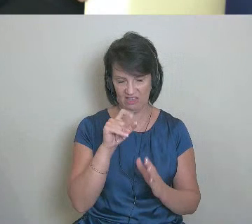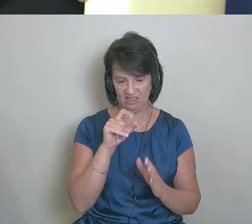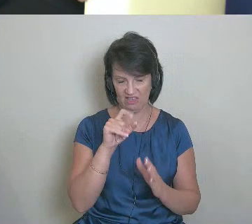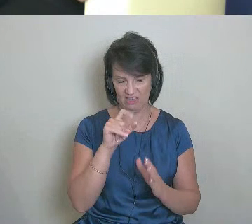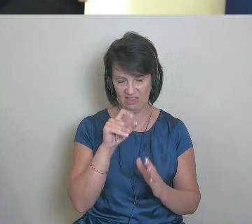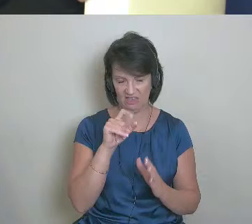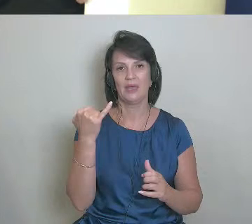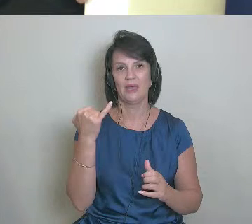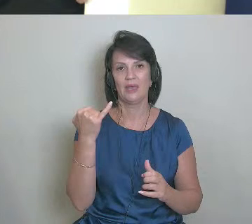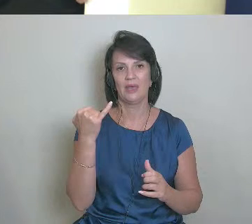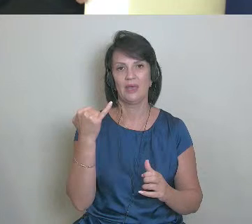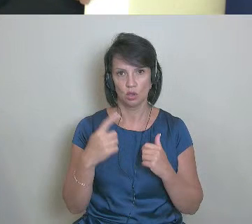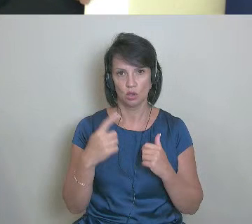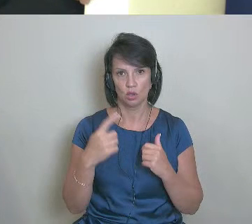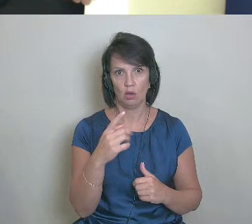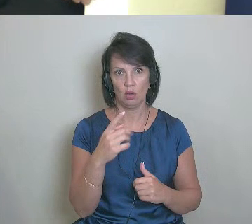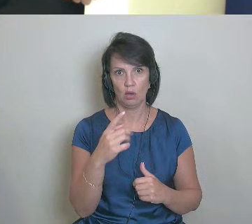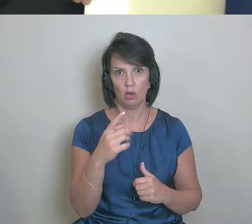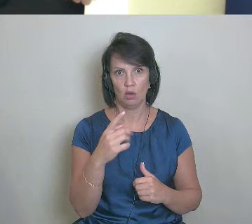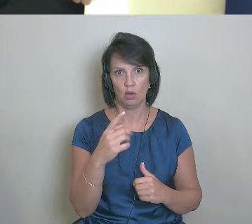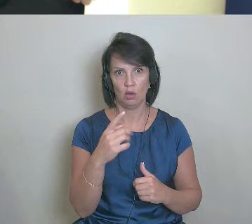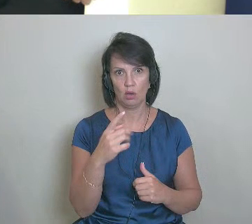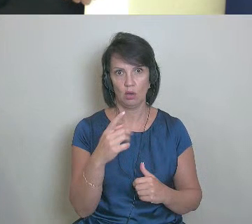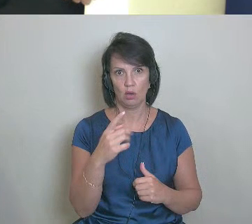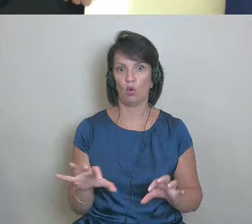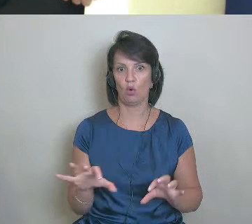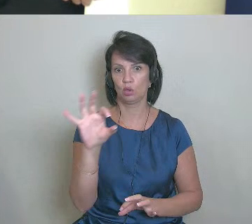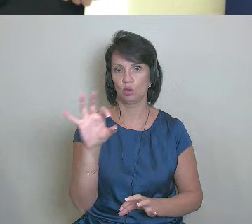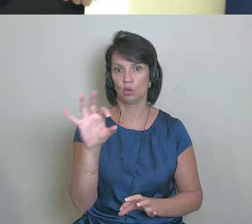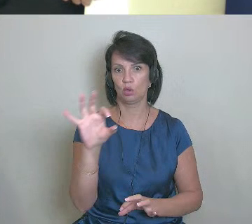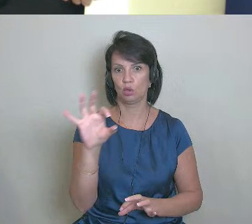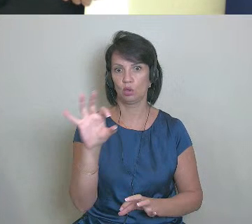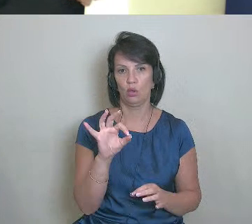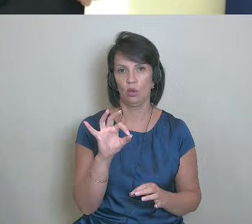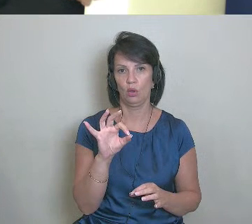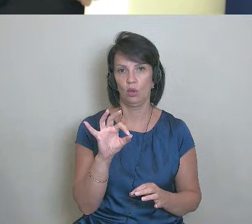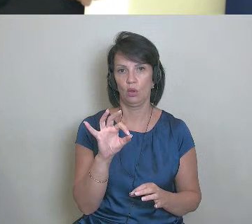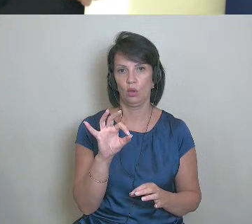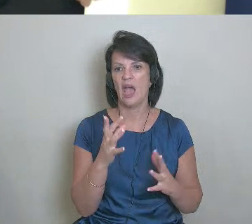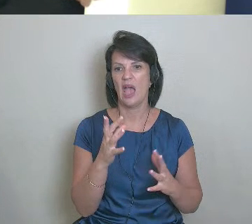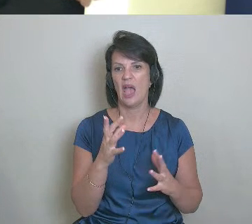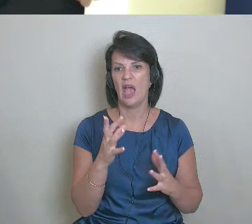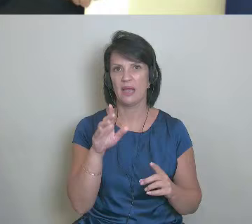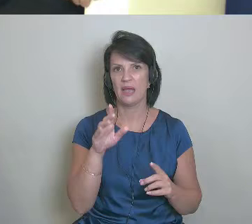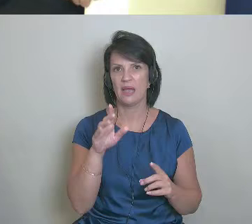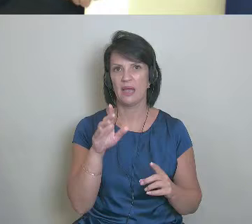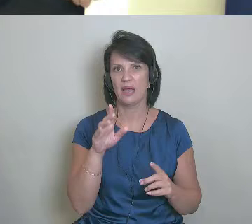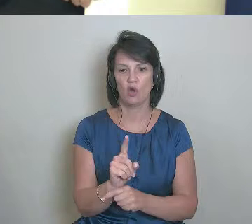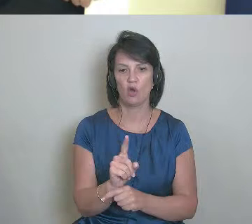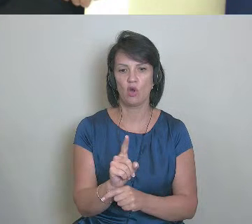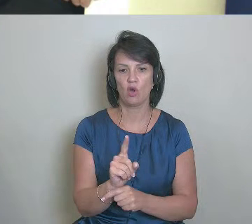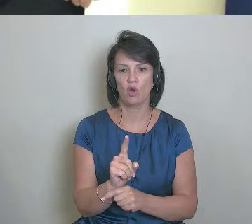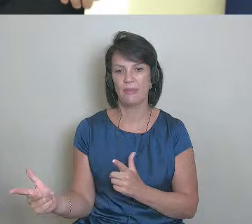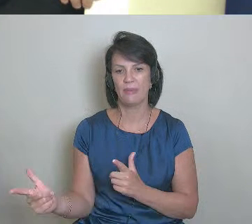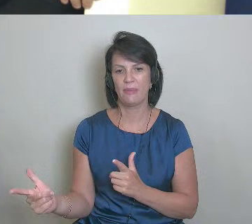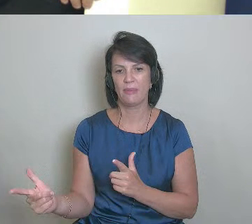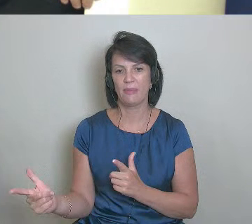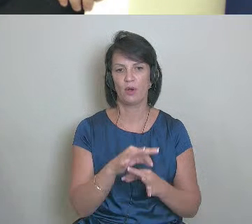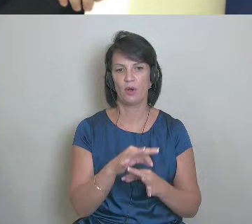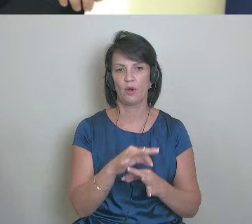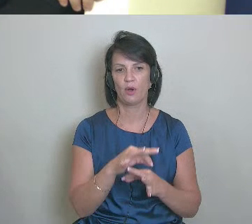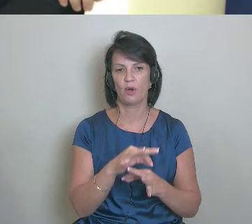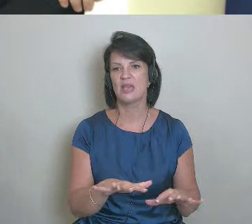There were attempts of similar type in Donetsk and Kherson Oblast, but as of today, the law that would